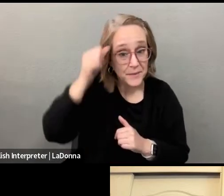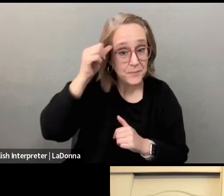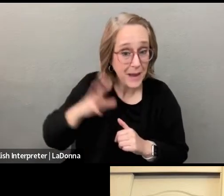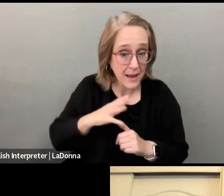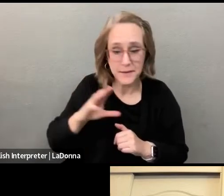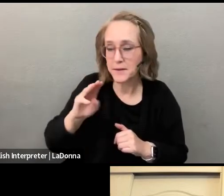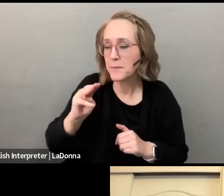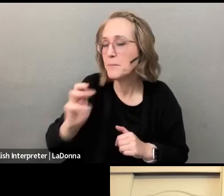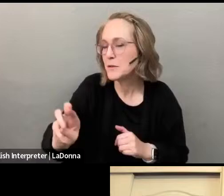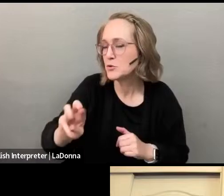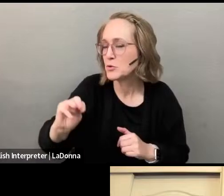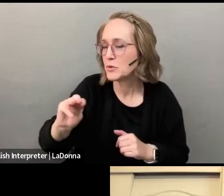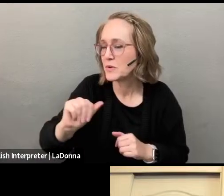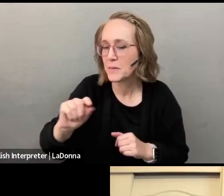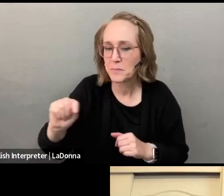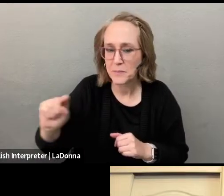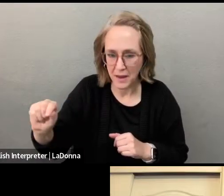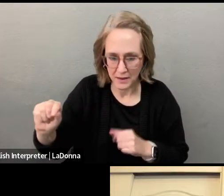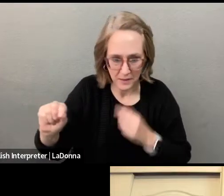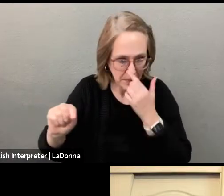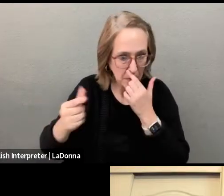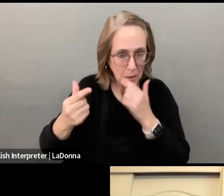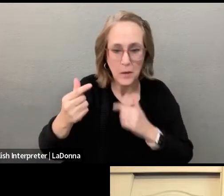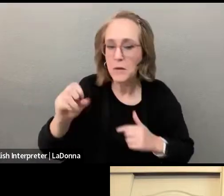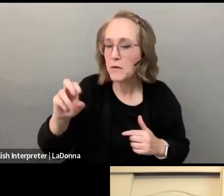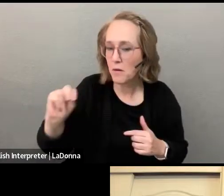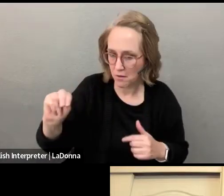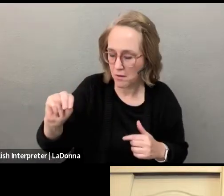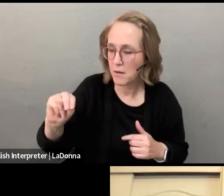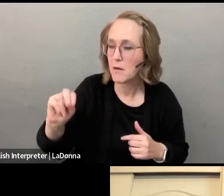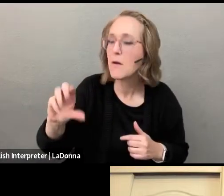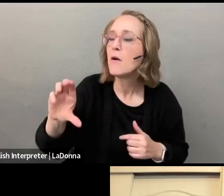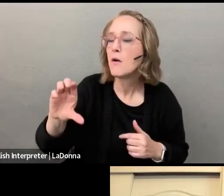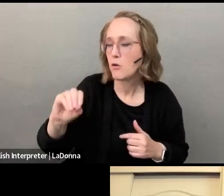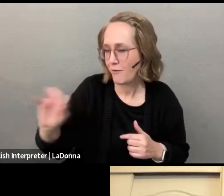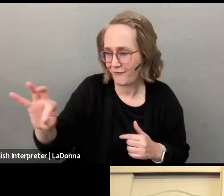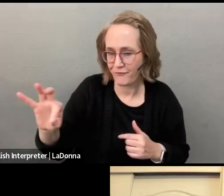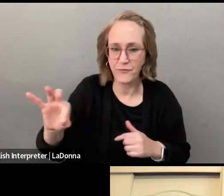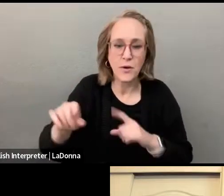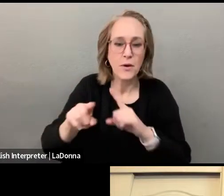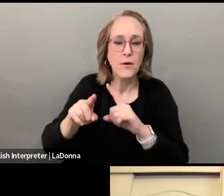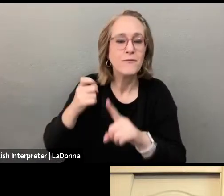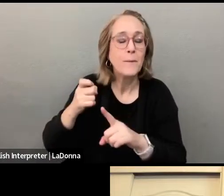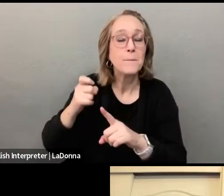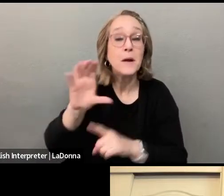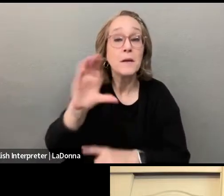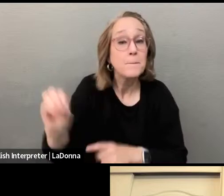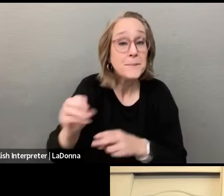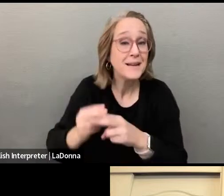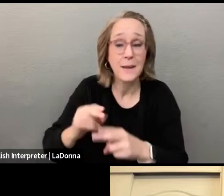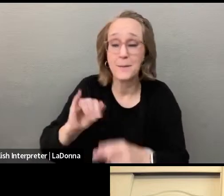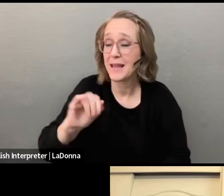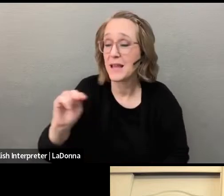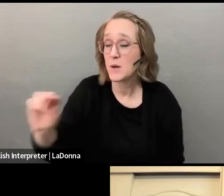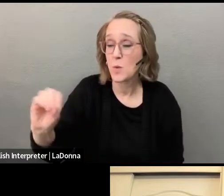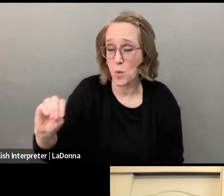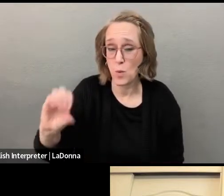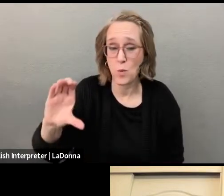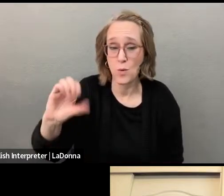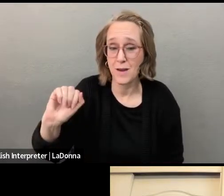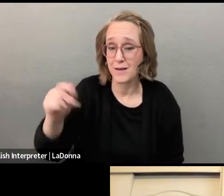he shared some great stories about how Intercaption works. It's an app on your phone. And he stayed